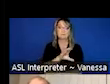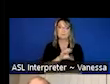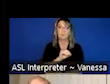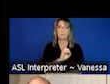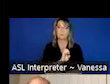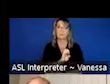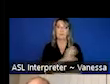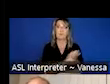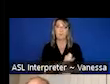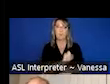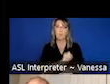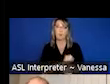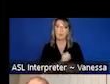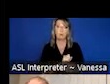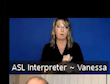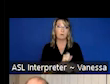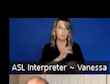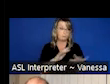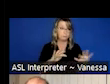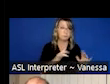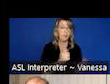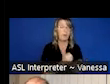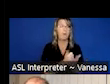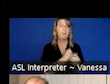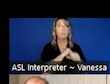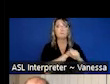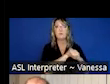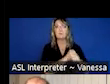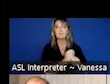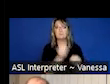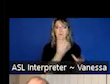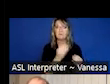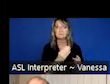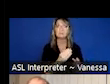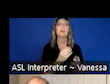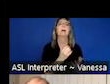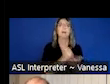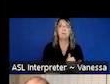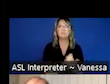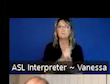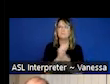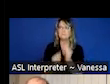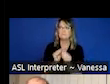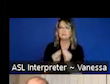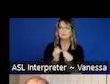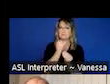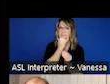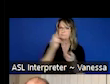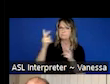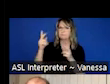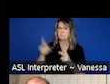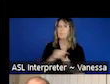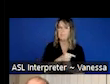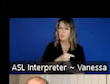on protecting health information helps correct the information and the misunderstanding, and addresses that important